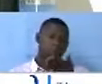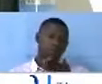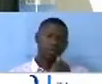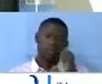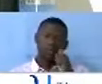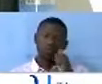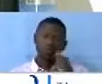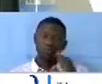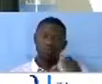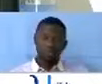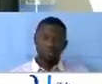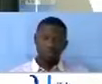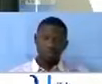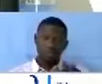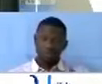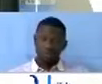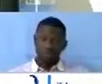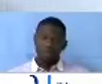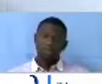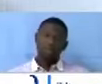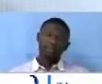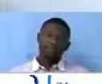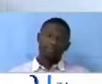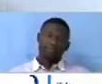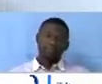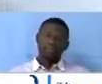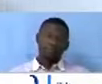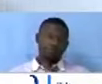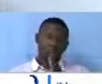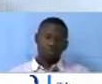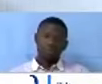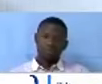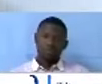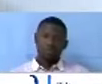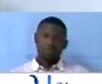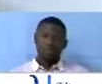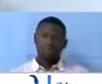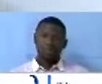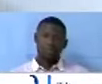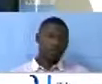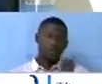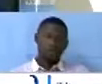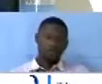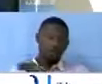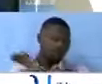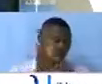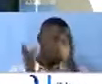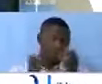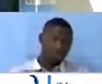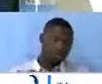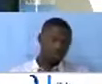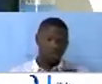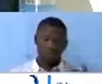bi ci machine bobu lolu ak ñi fa nekk. That's not true. Lolu du deugam. And all these people are not connected.